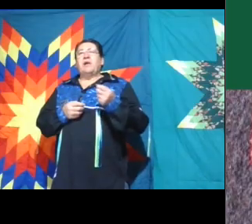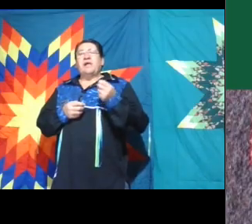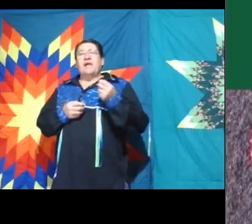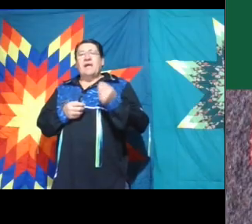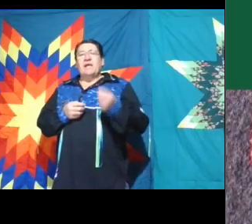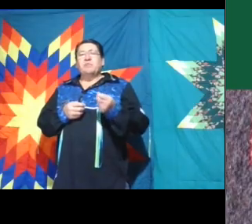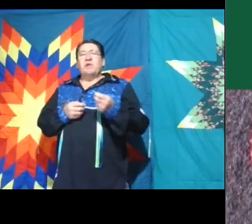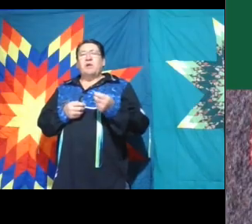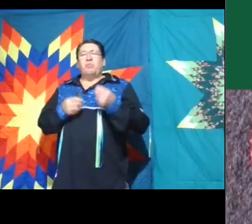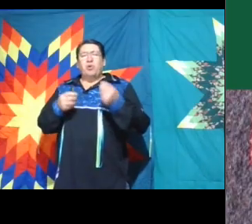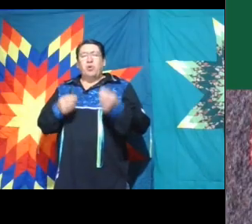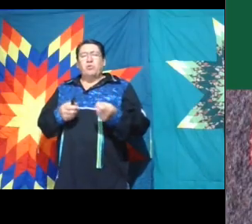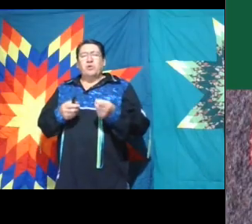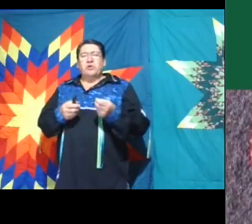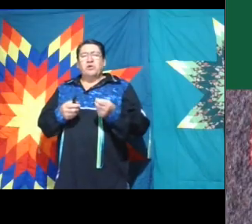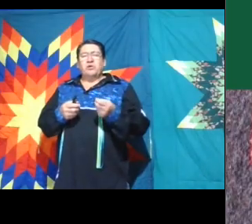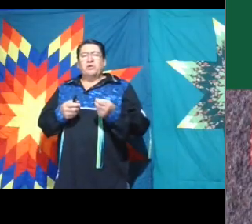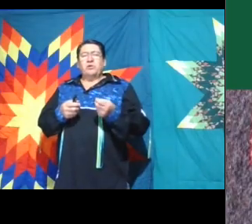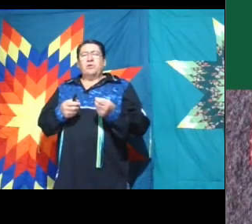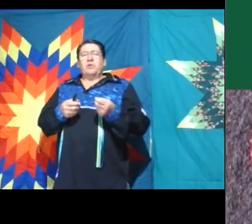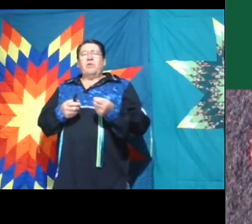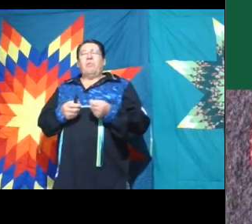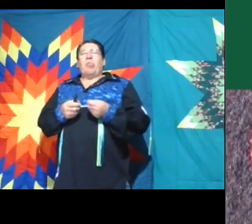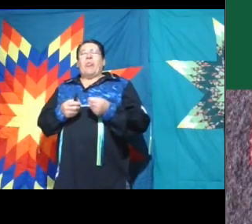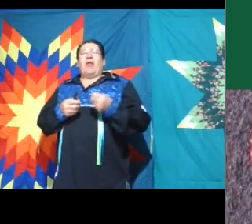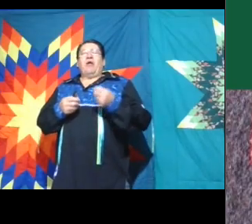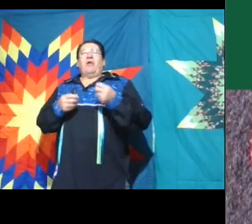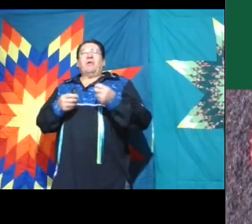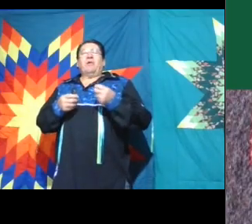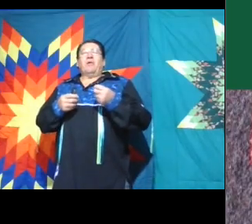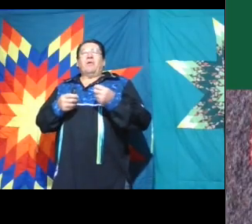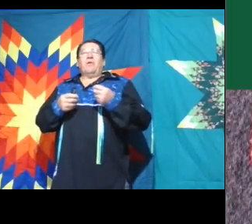two-way engagement approach.